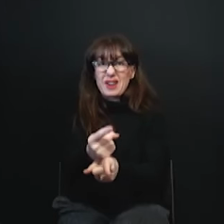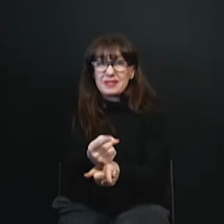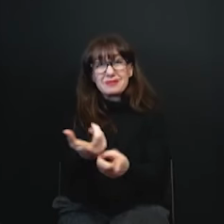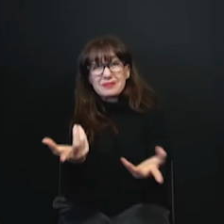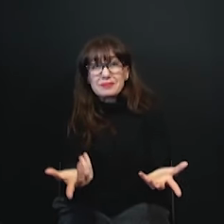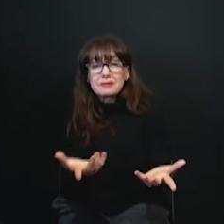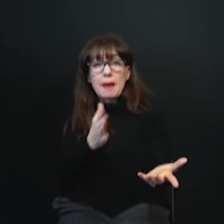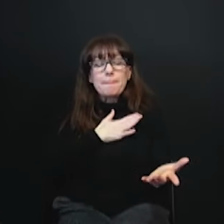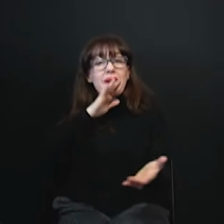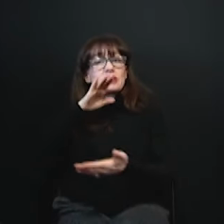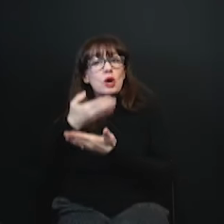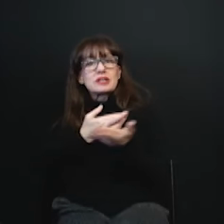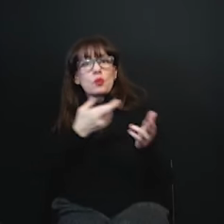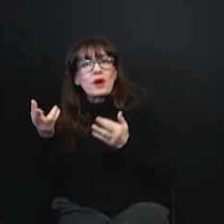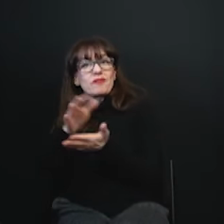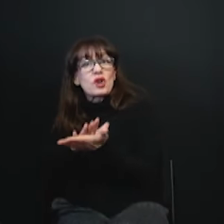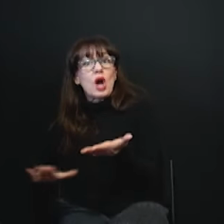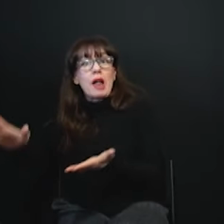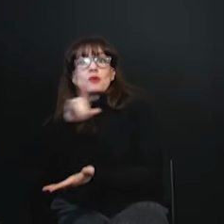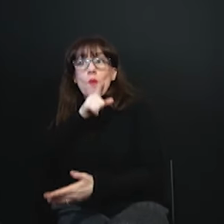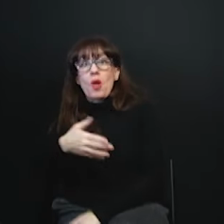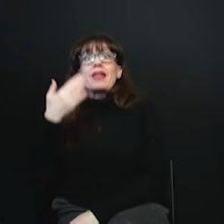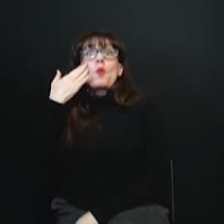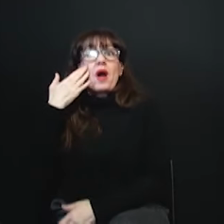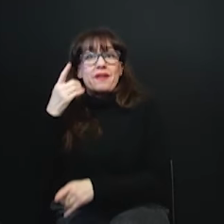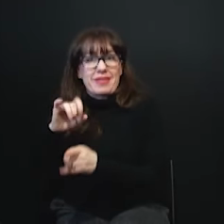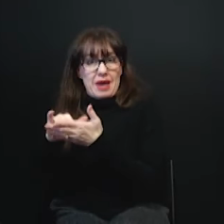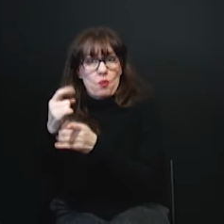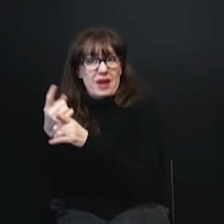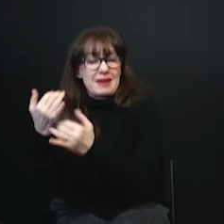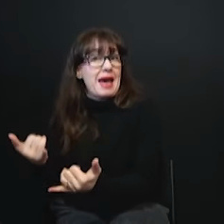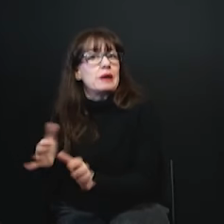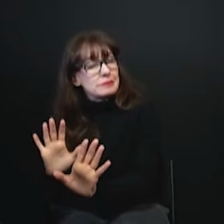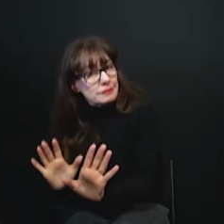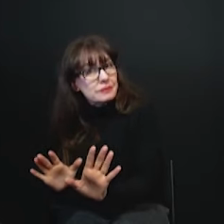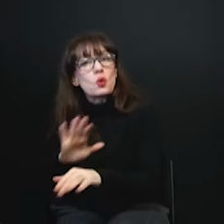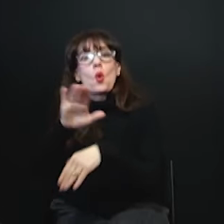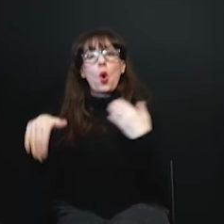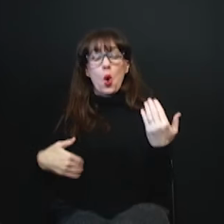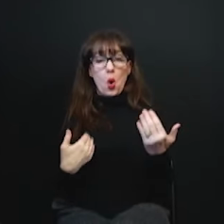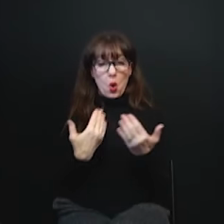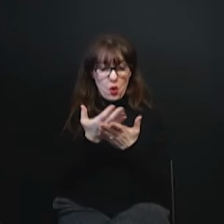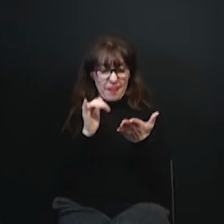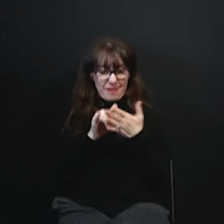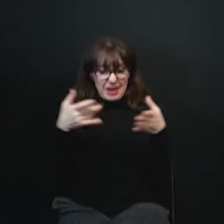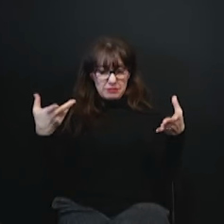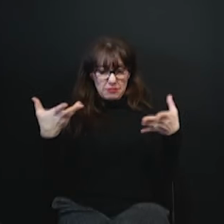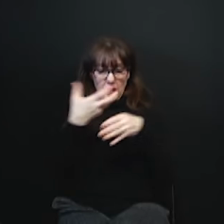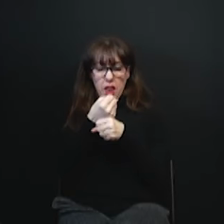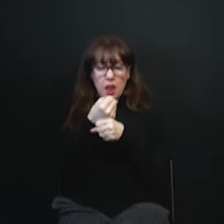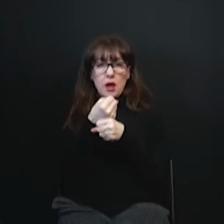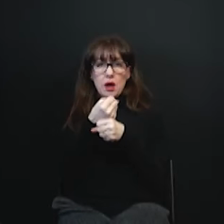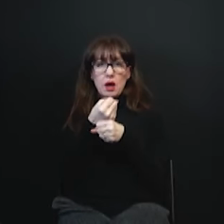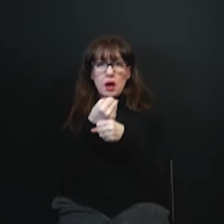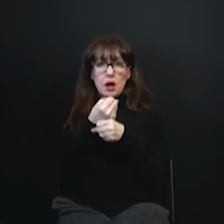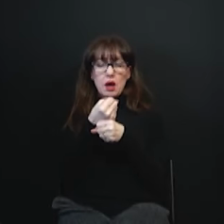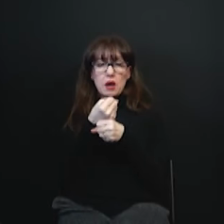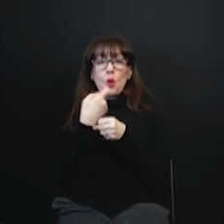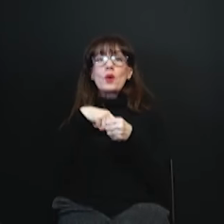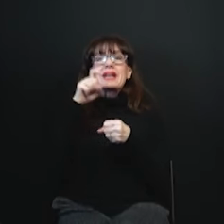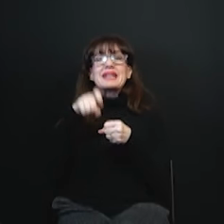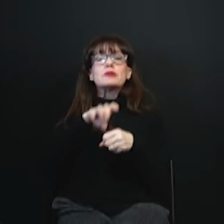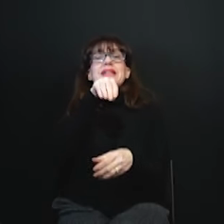My daughter's getting ready for college, and so I'm especially aware of that right now. But anyway, all that to say, we need to be